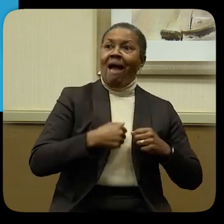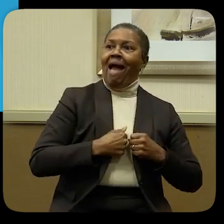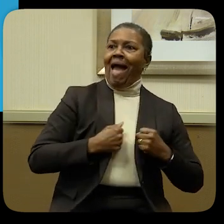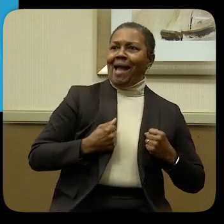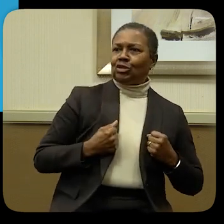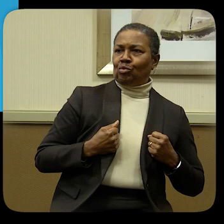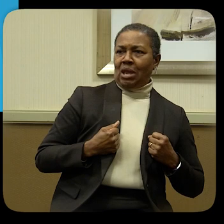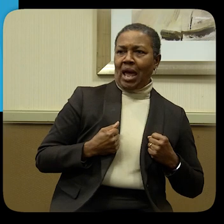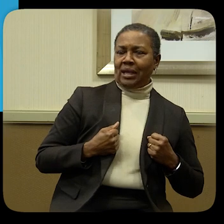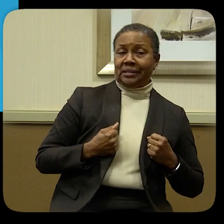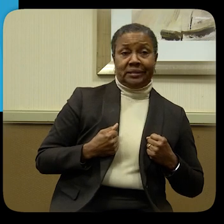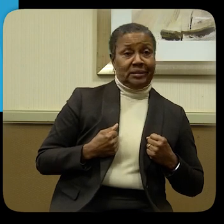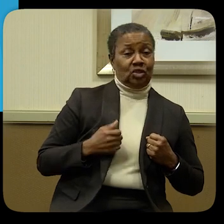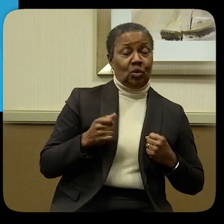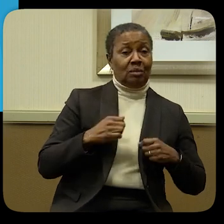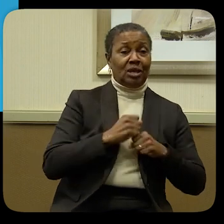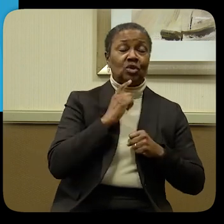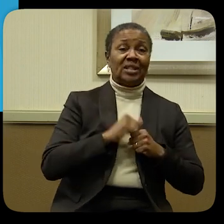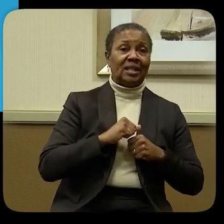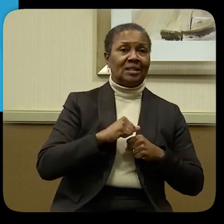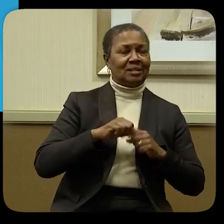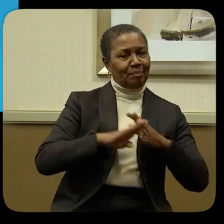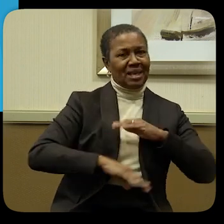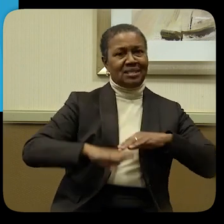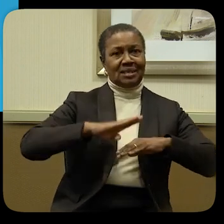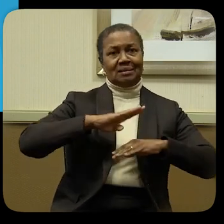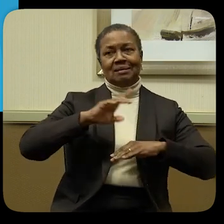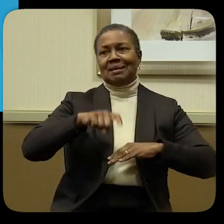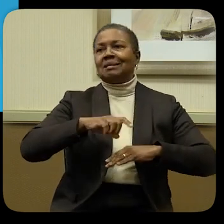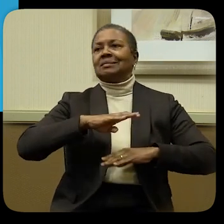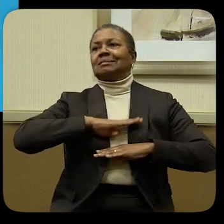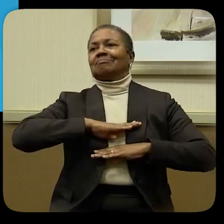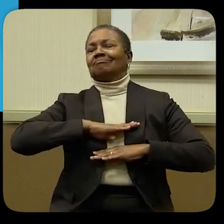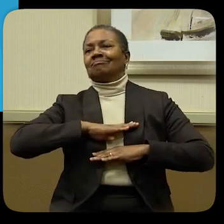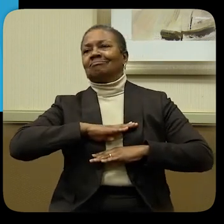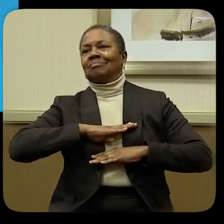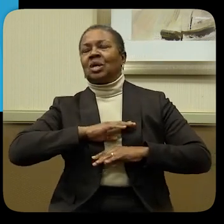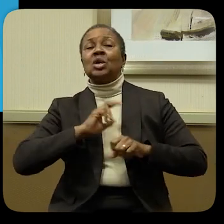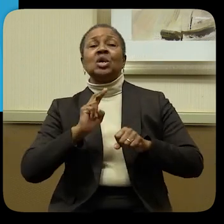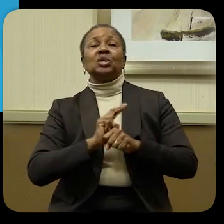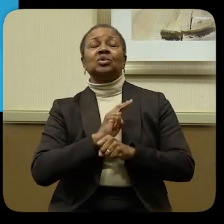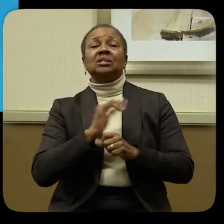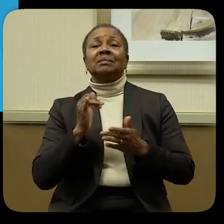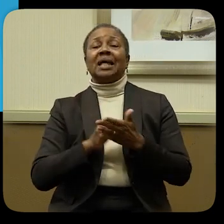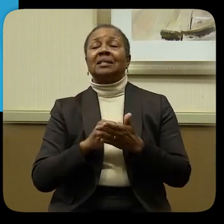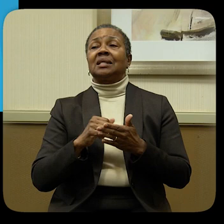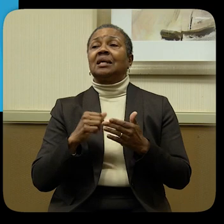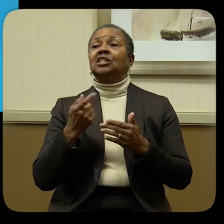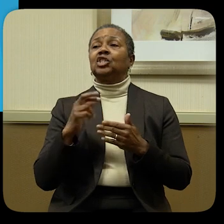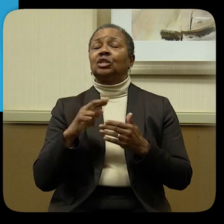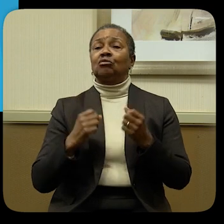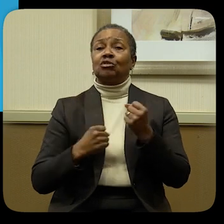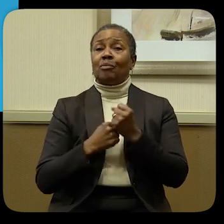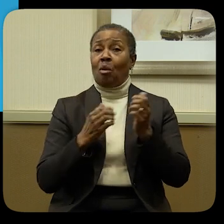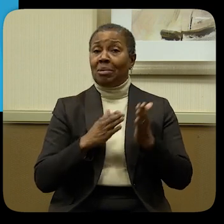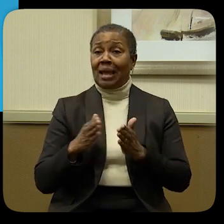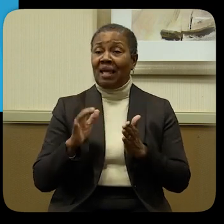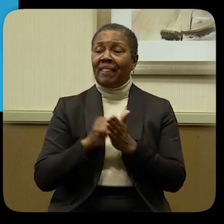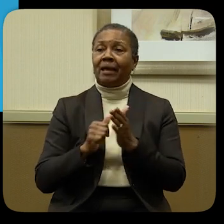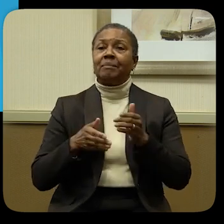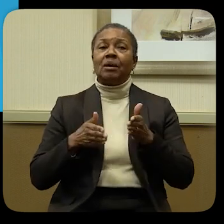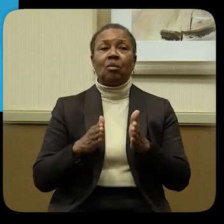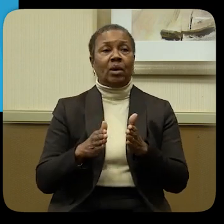So we want to make sure that those basic needs are met. So using something like the gender support plan could be a